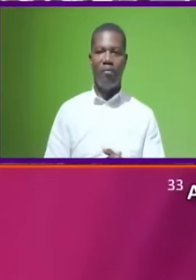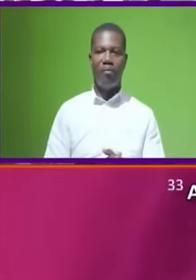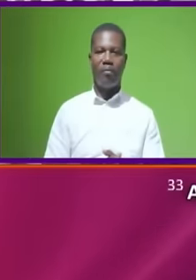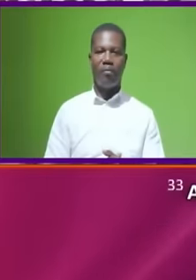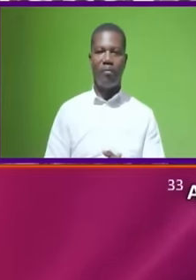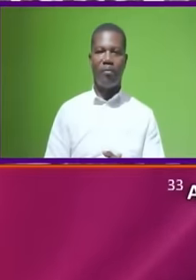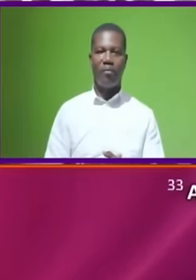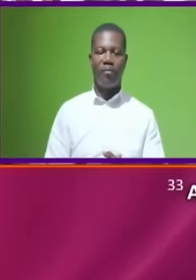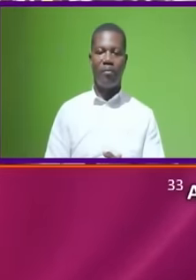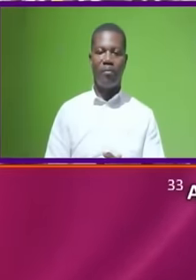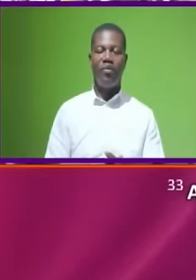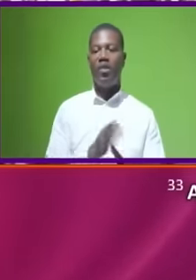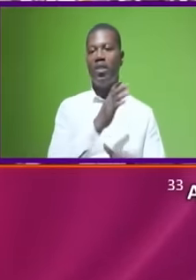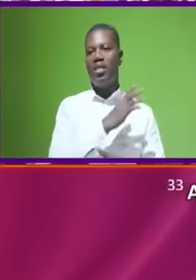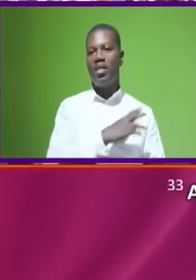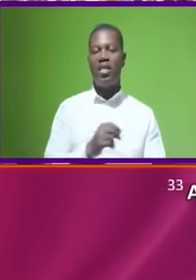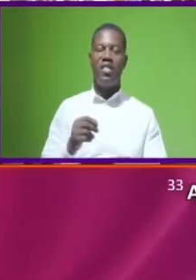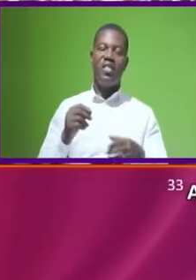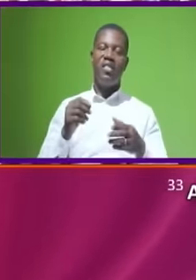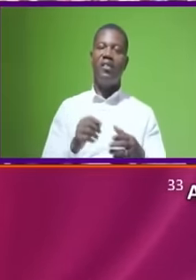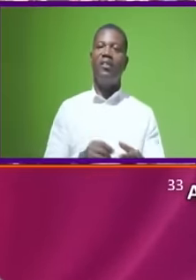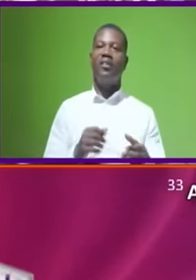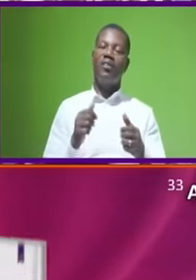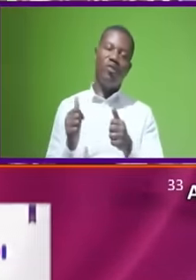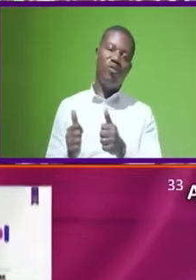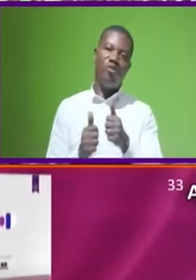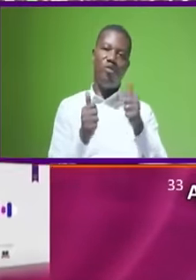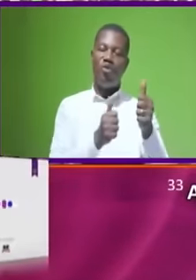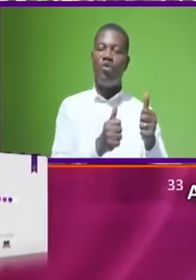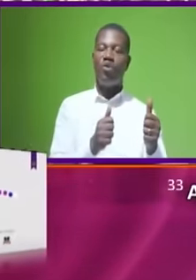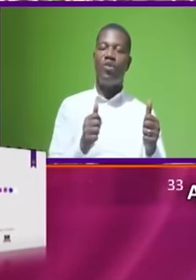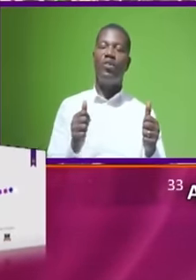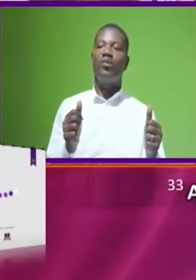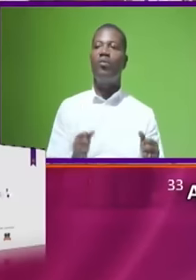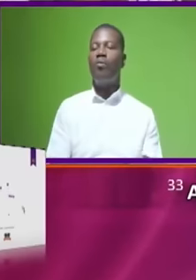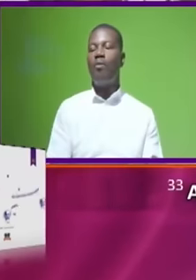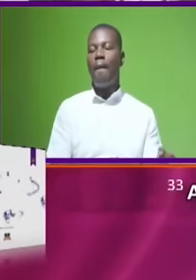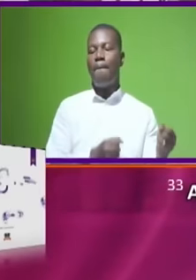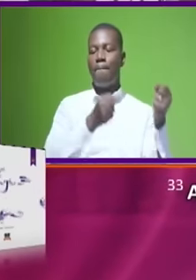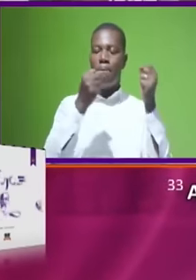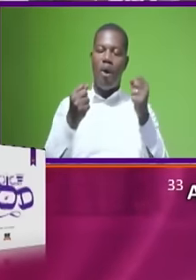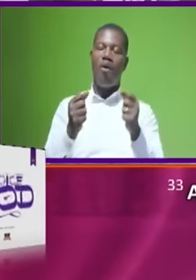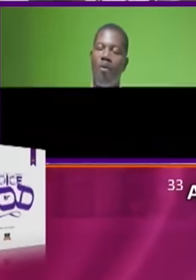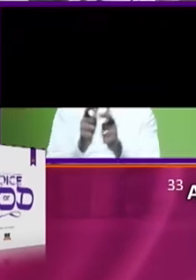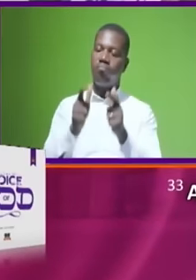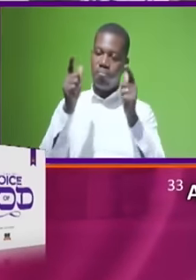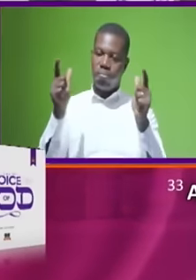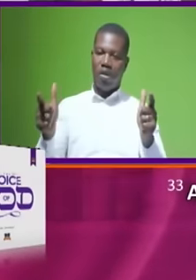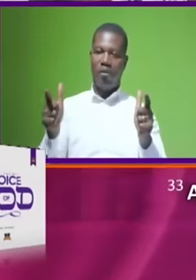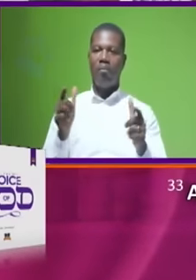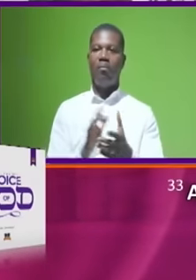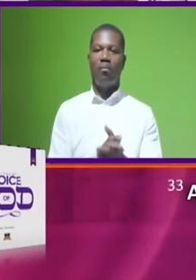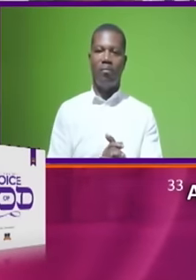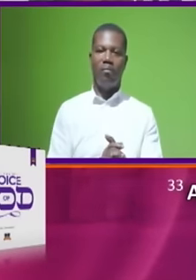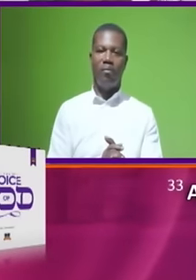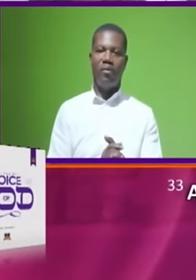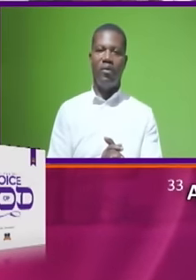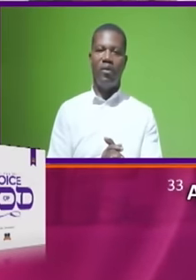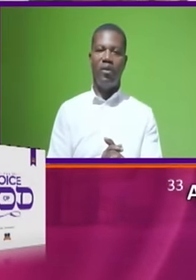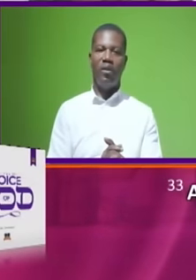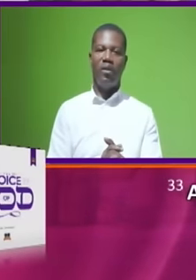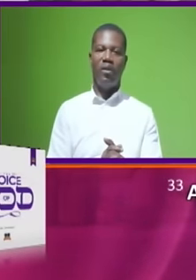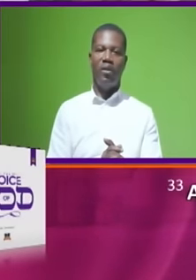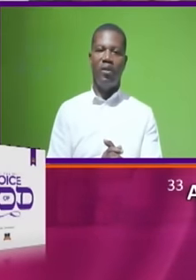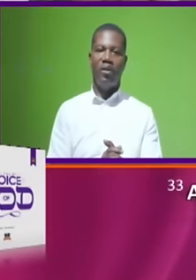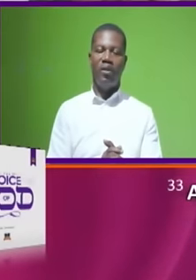Uh-huh. Na asomafoɔ no de tumi kɛse. Na asomafoɔ no de tumi kɛse. Di